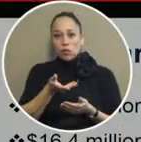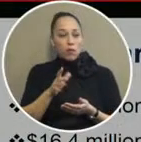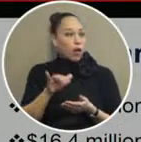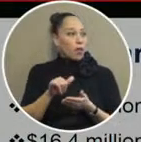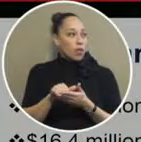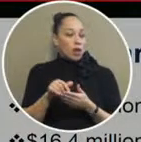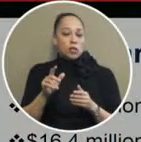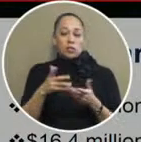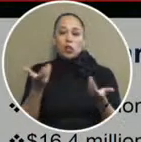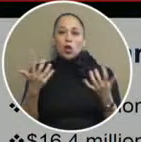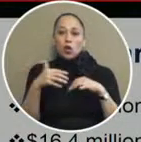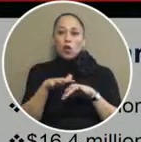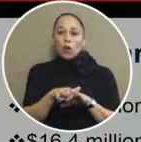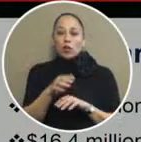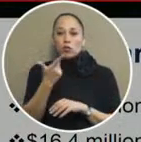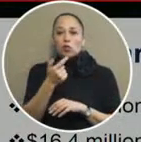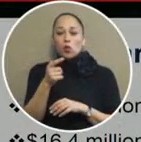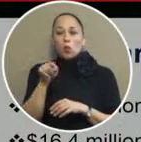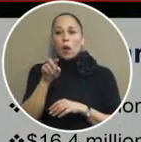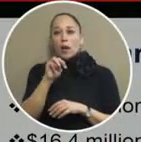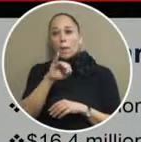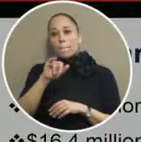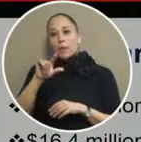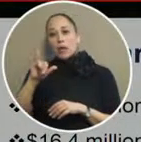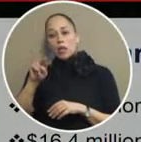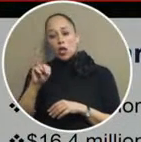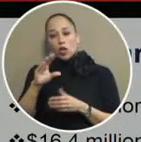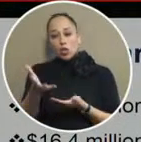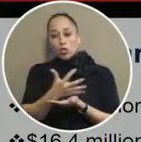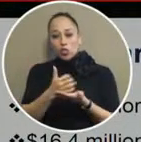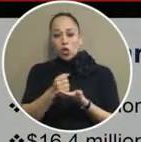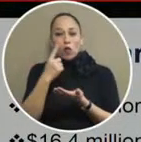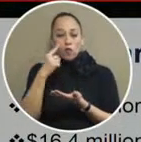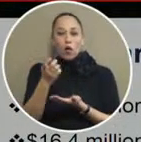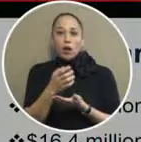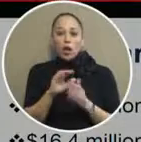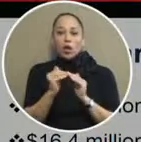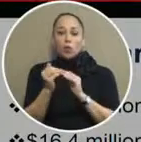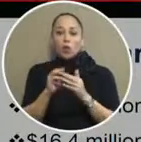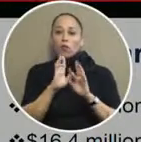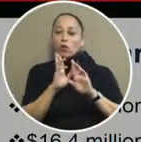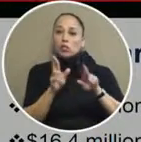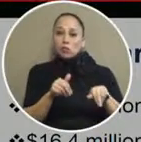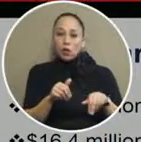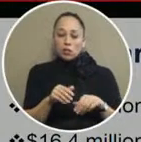take those two combined, that's over $21 million total for the community response and recovery programs.